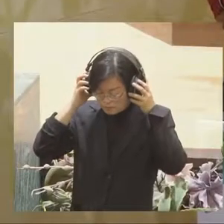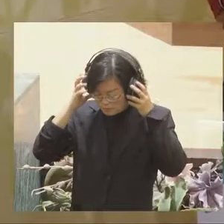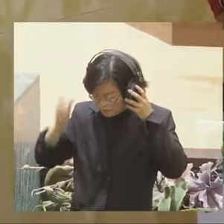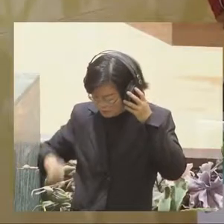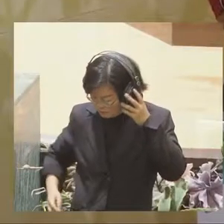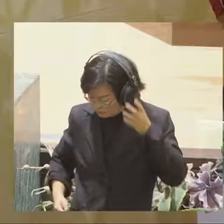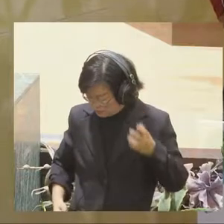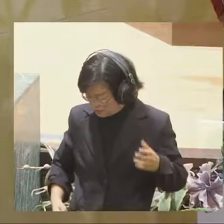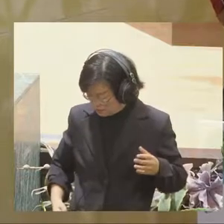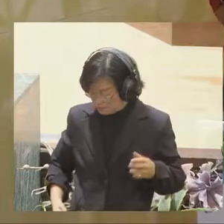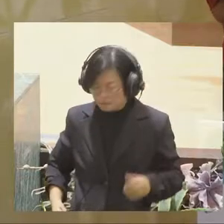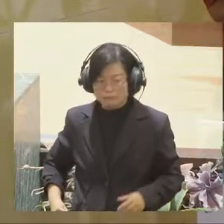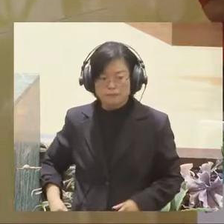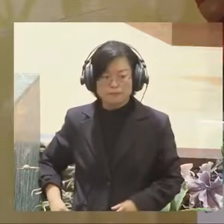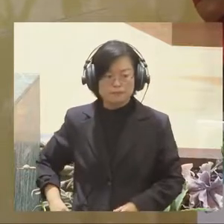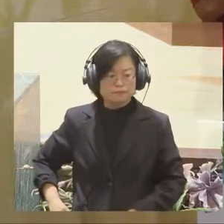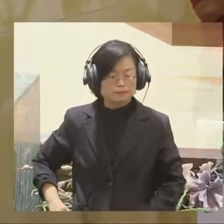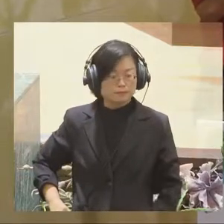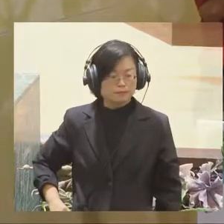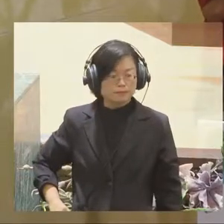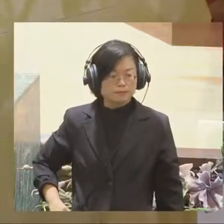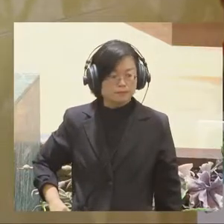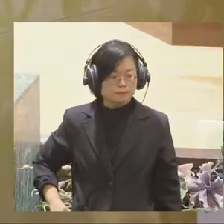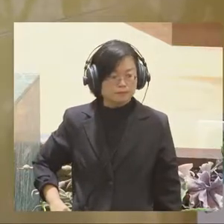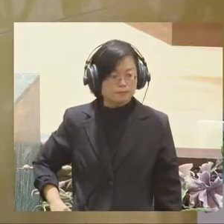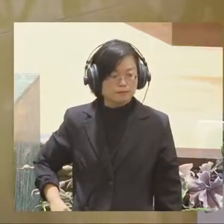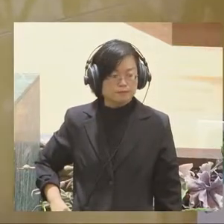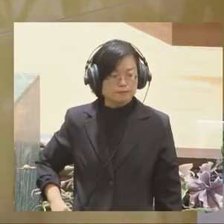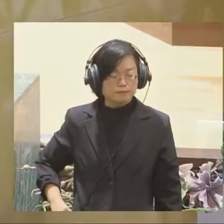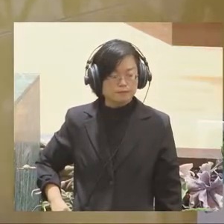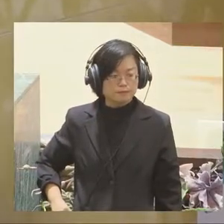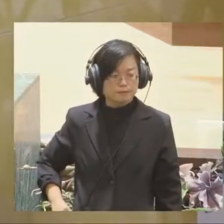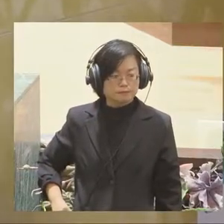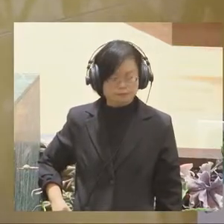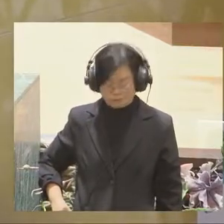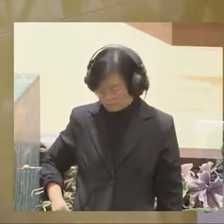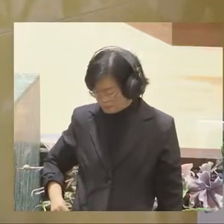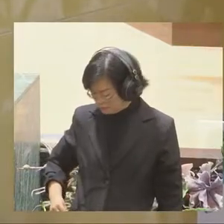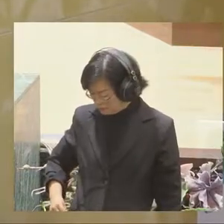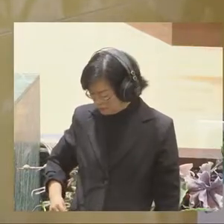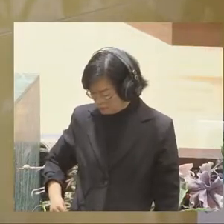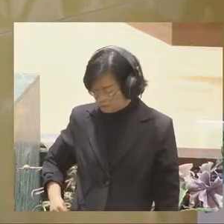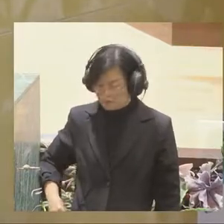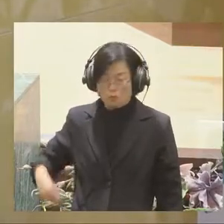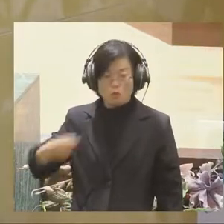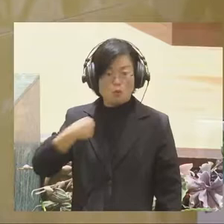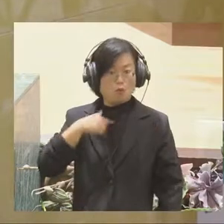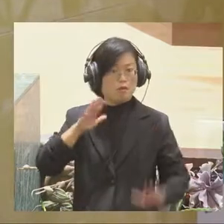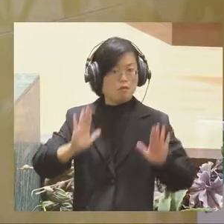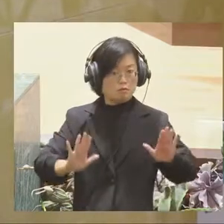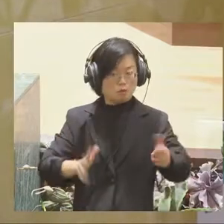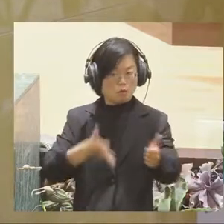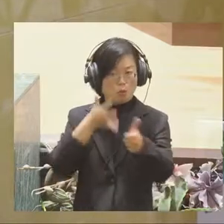Hi. Okay. We have 3 questions on Slido. It's about